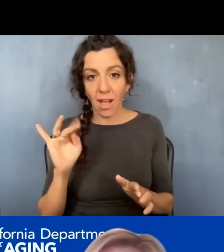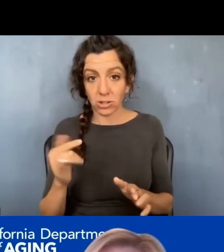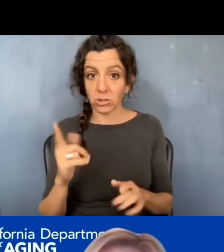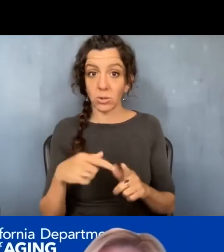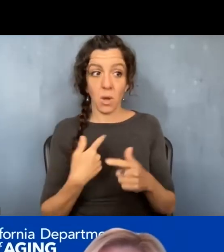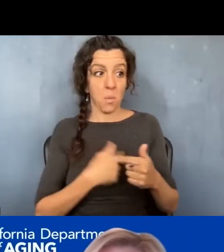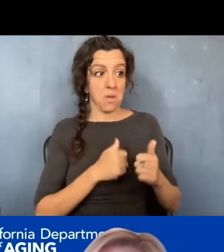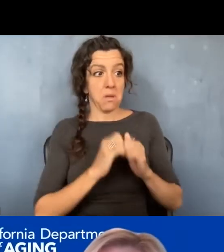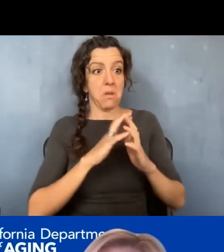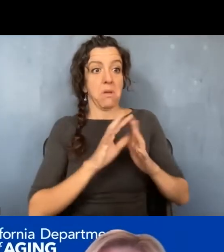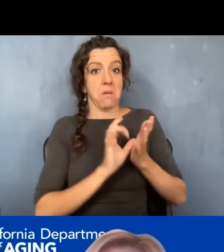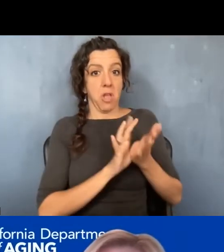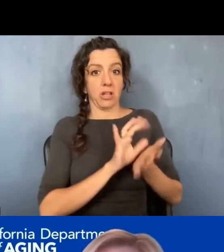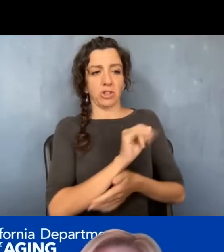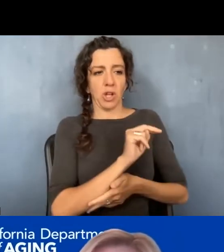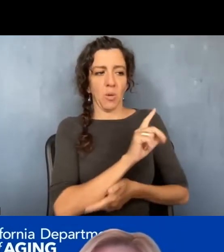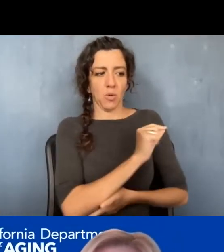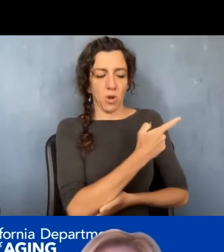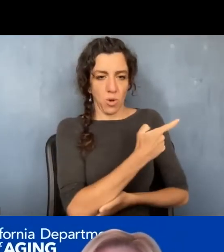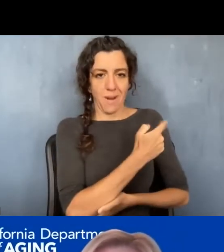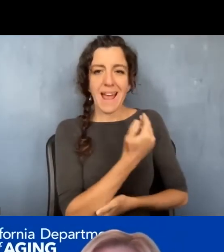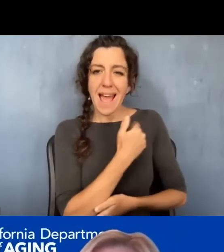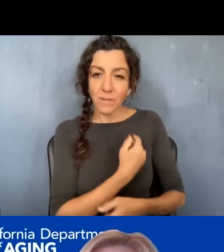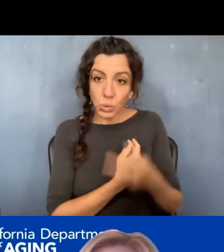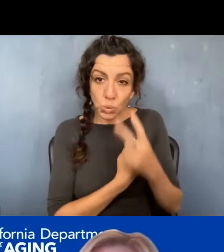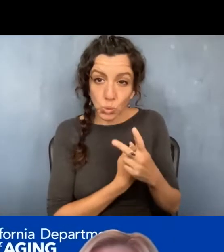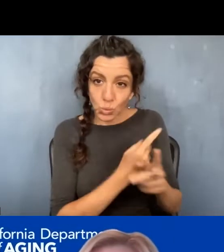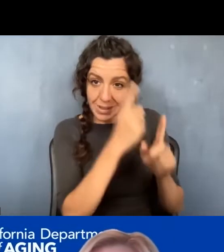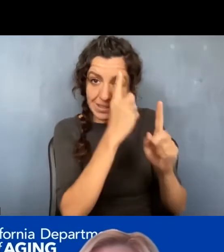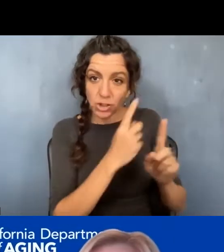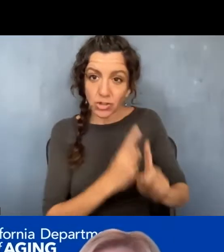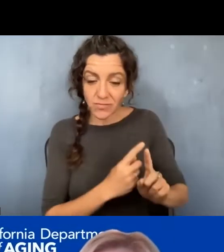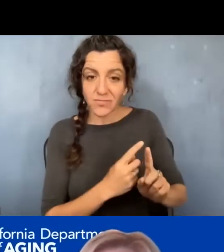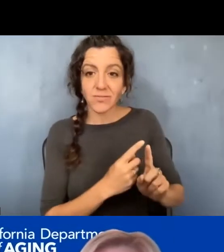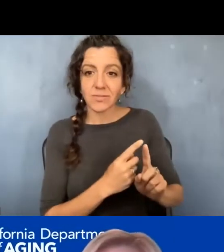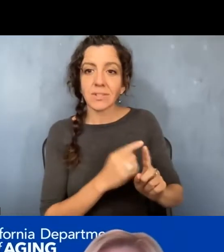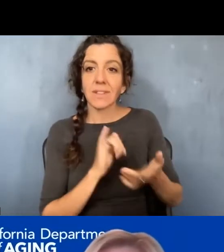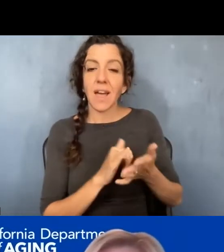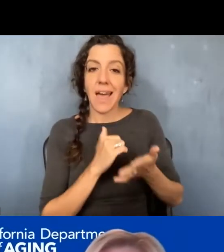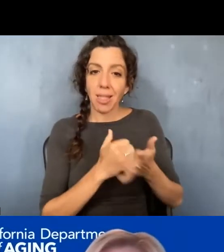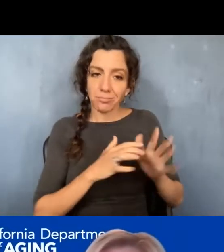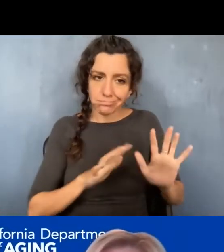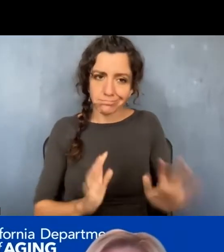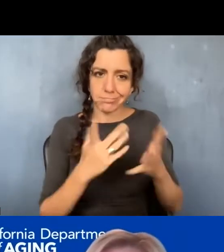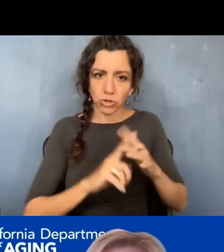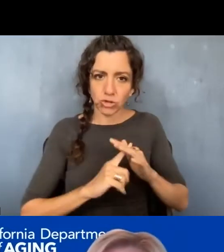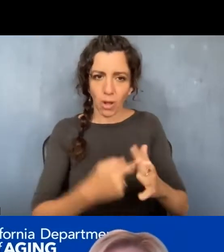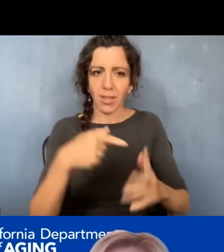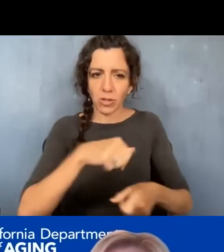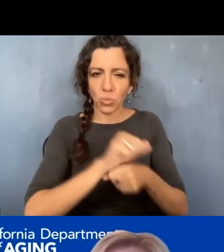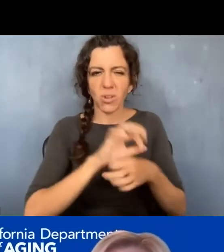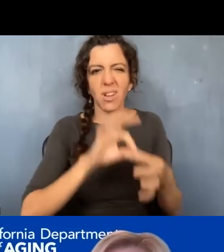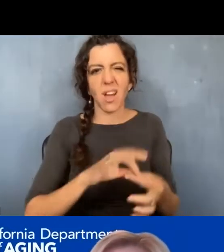January of 2021, there were 2 initiatives that prompted this work on the hubs and spokes